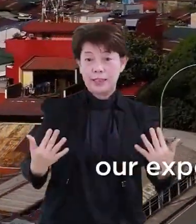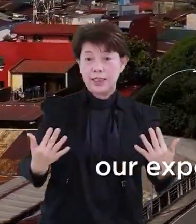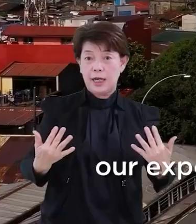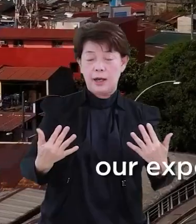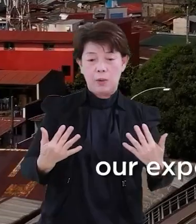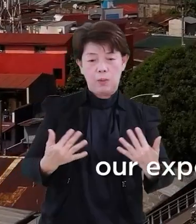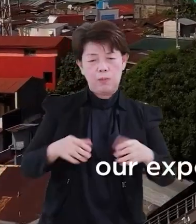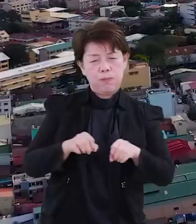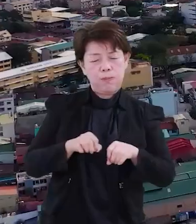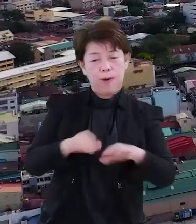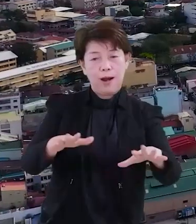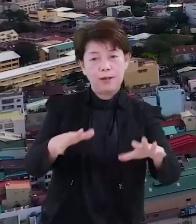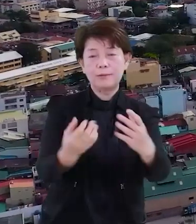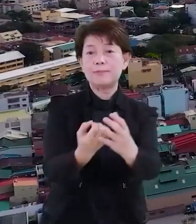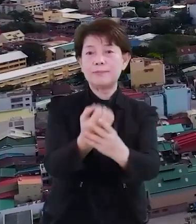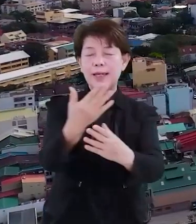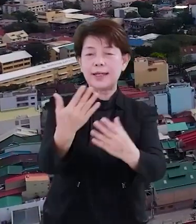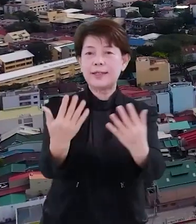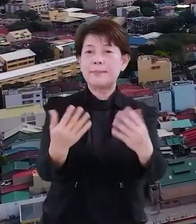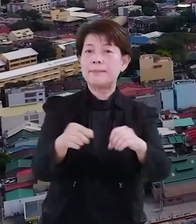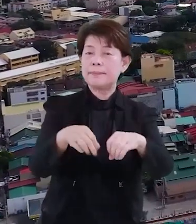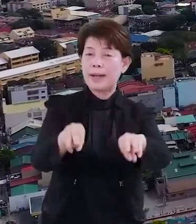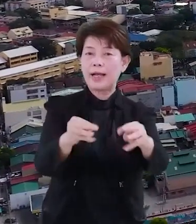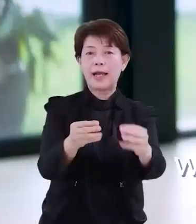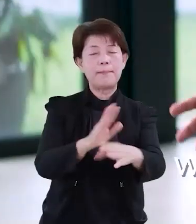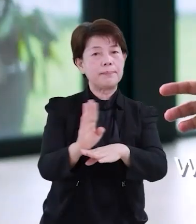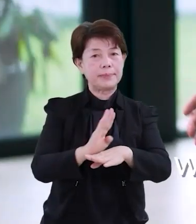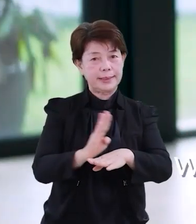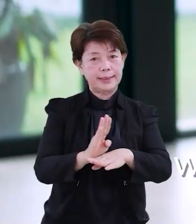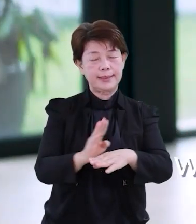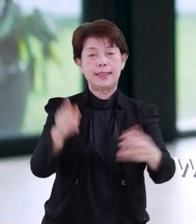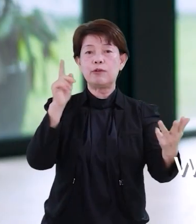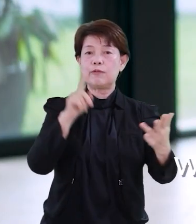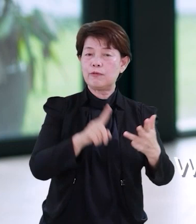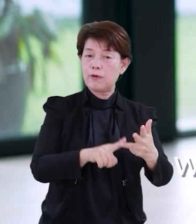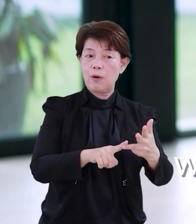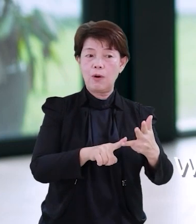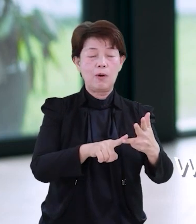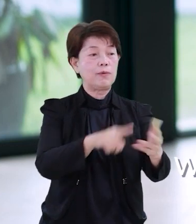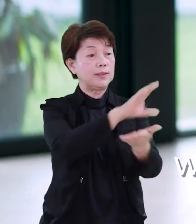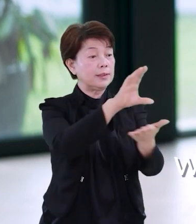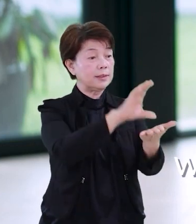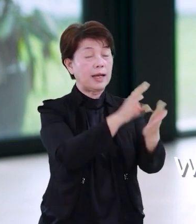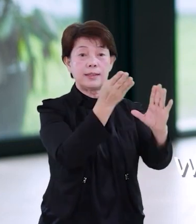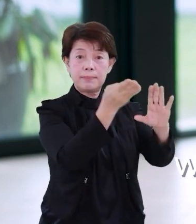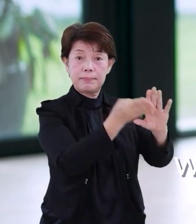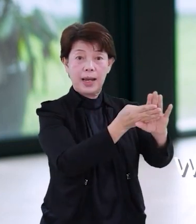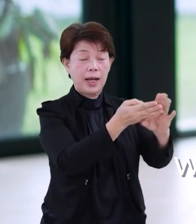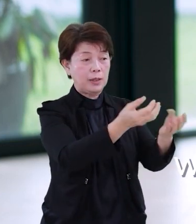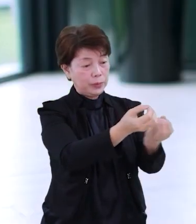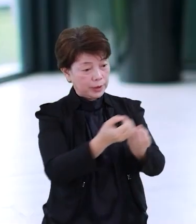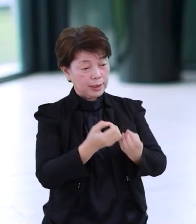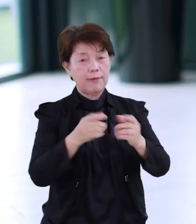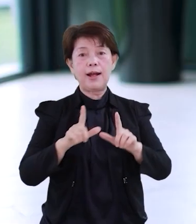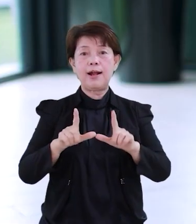from frontier markets to more emerging markets footprint. We also got the license from the central